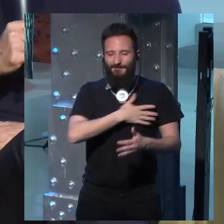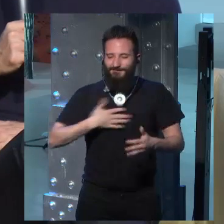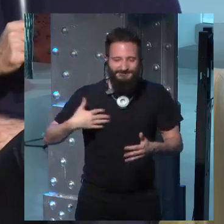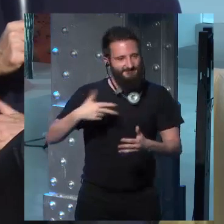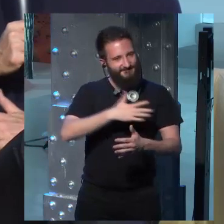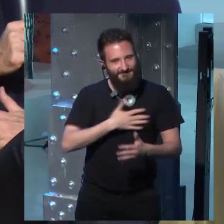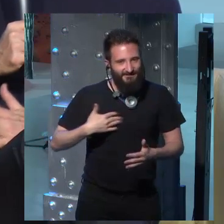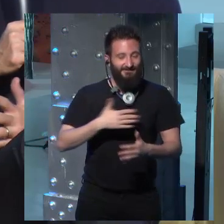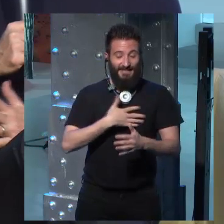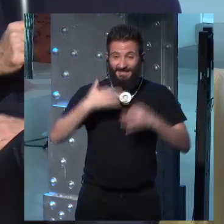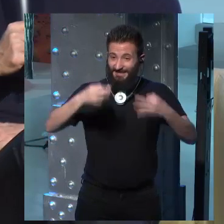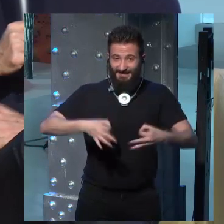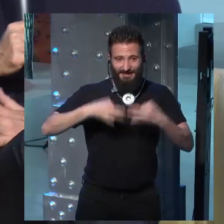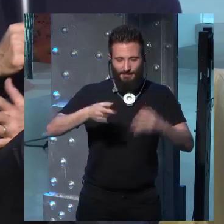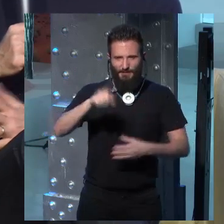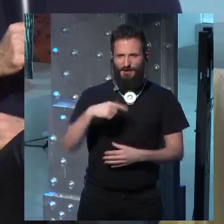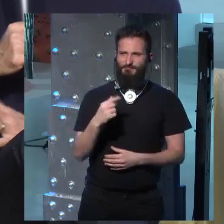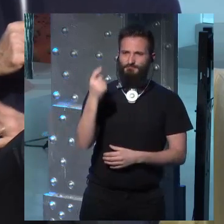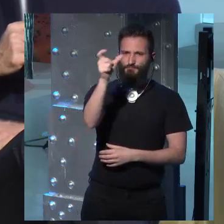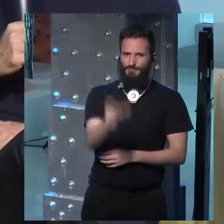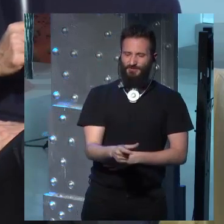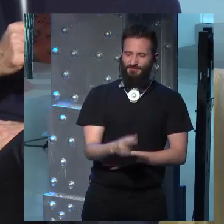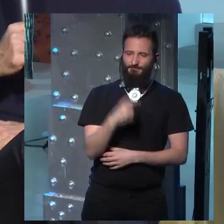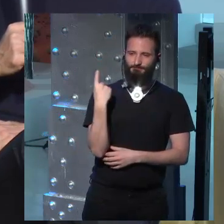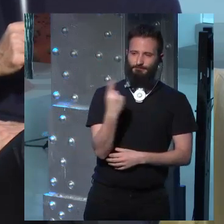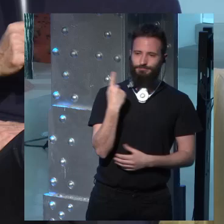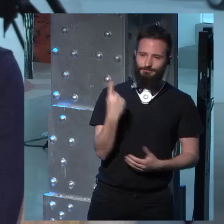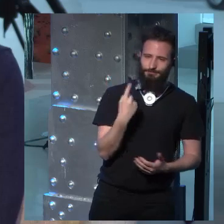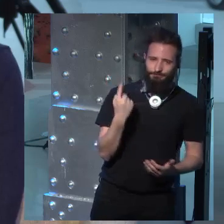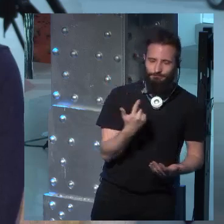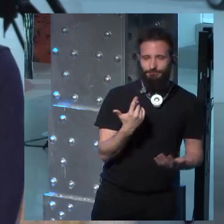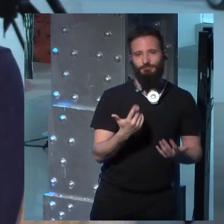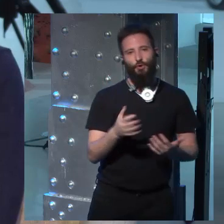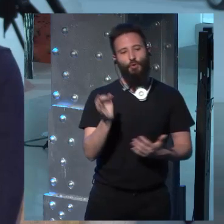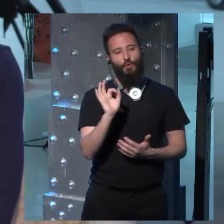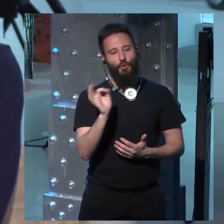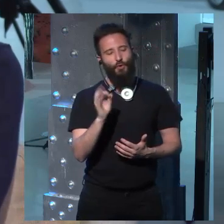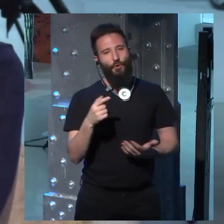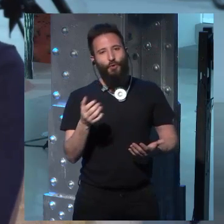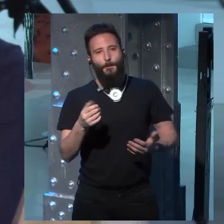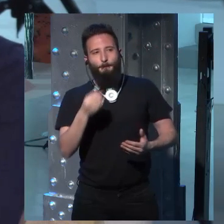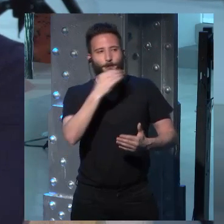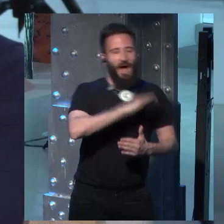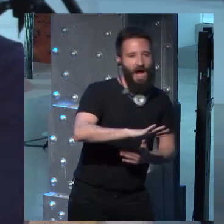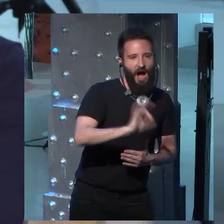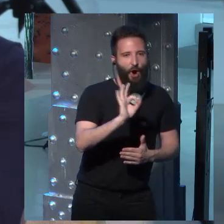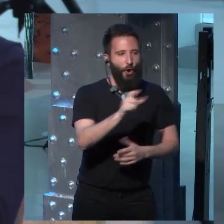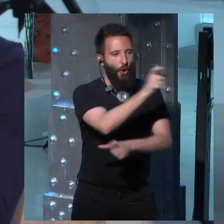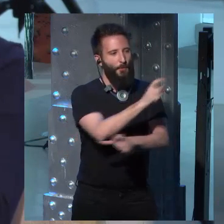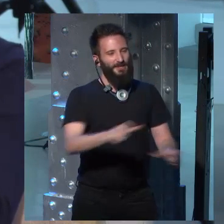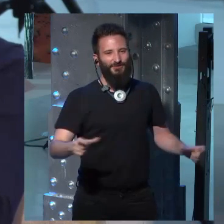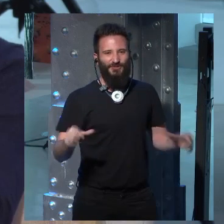loner. Everyone has either abandoned him or he's pushed everyone away. And his life is the